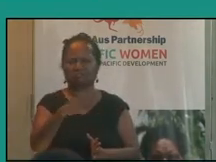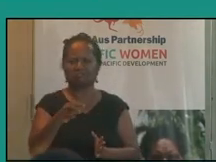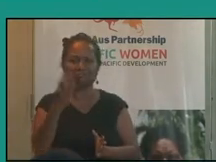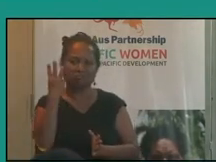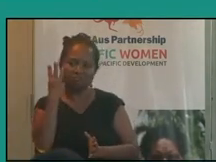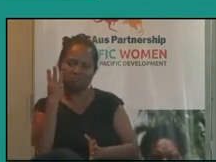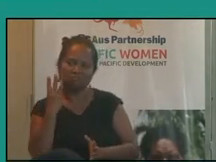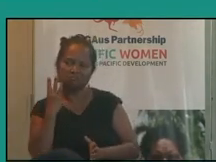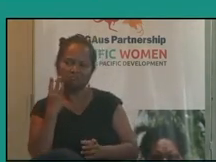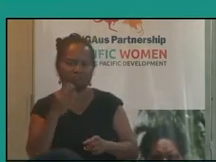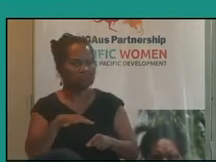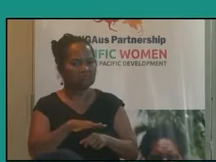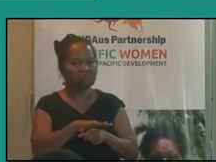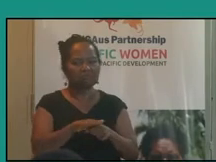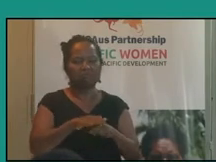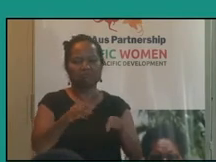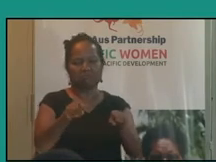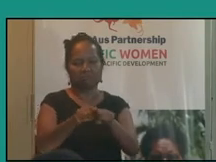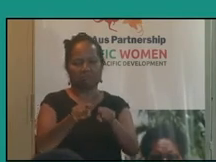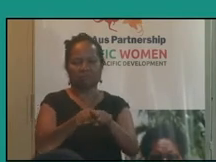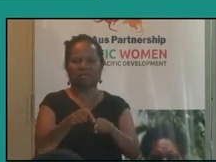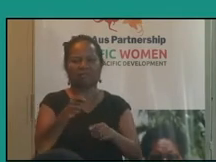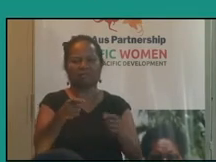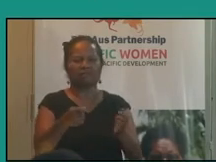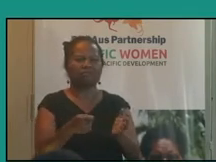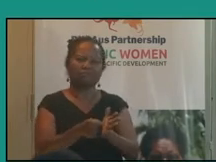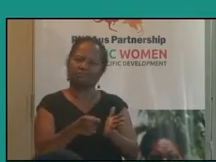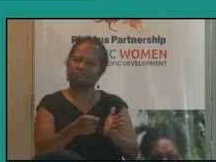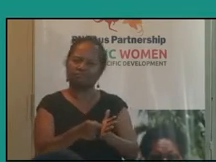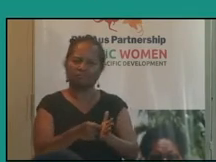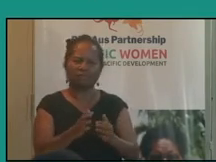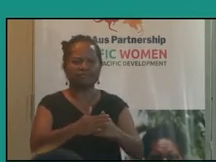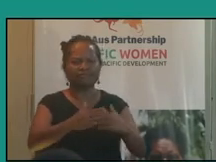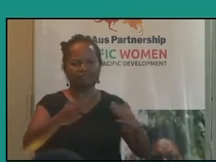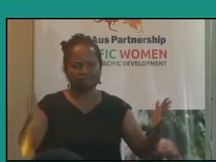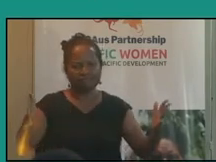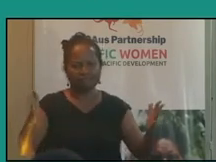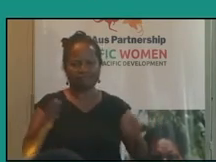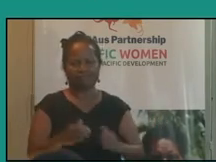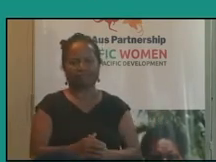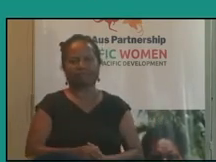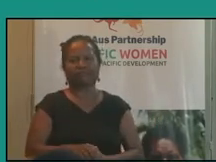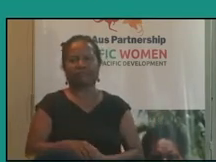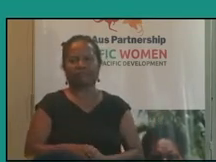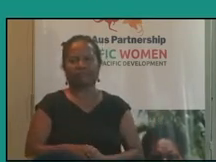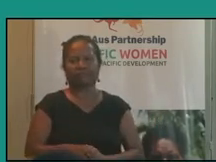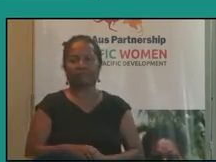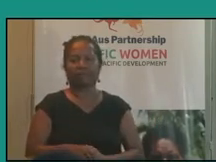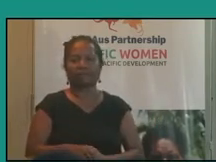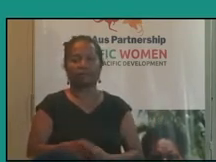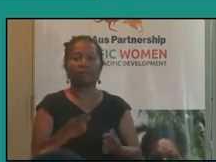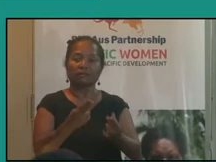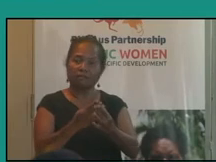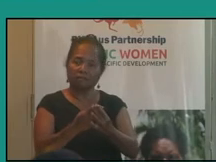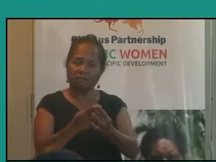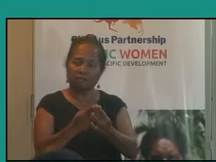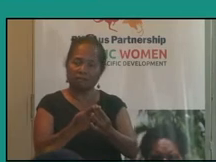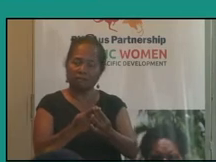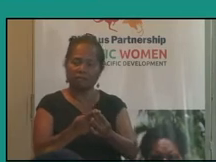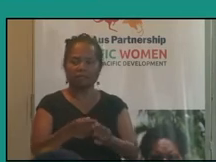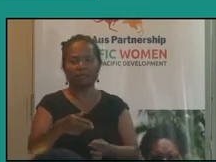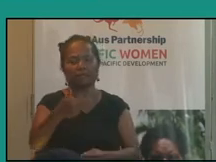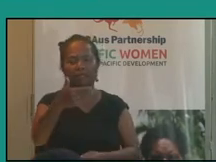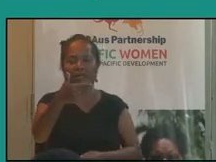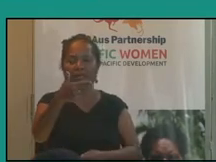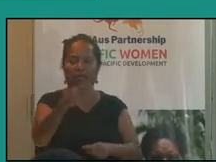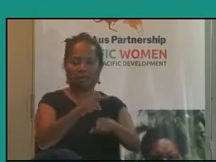that. That's too much expenses. And that's just not with the regular formal 8 weeks of